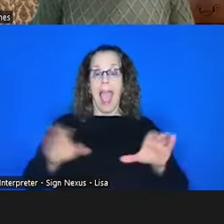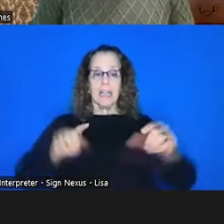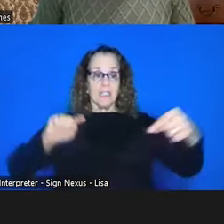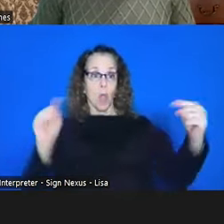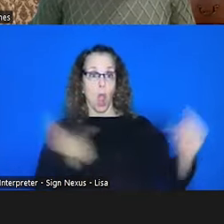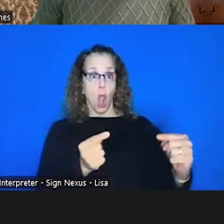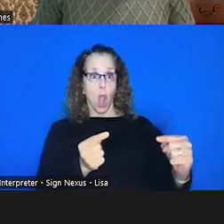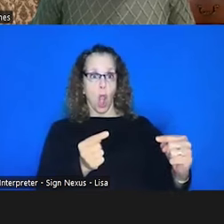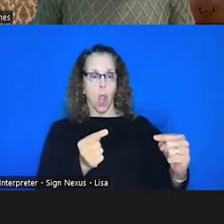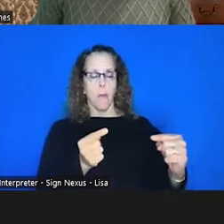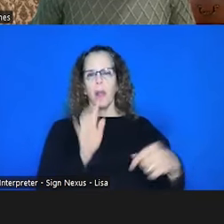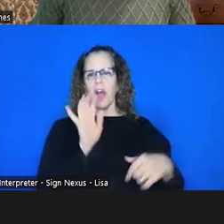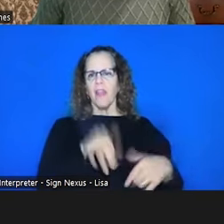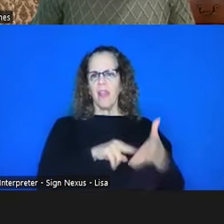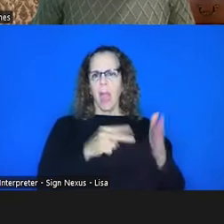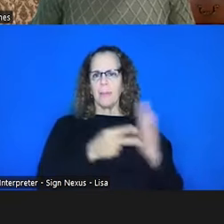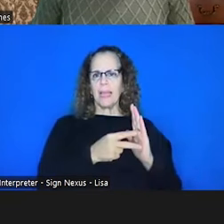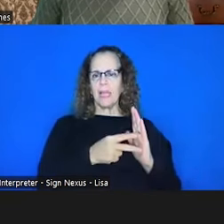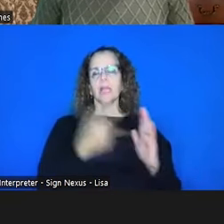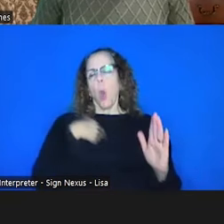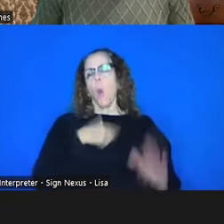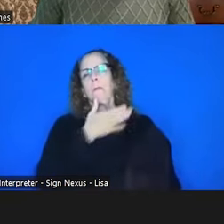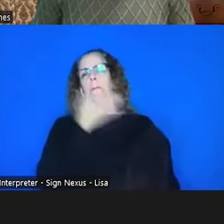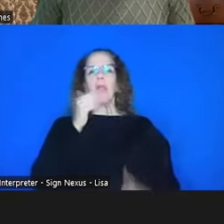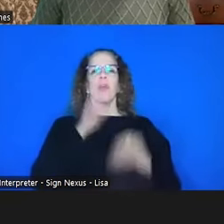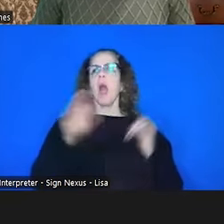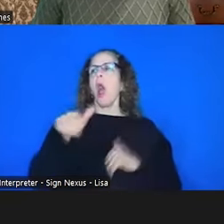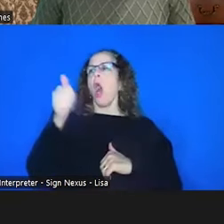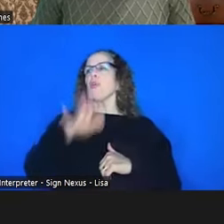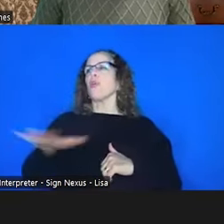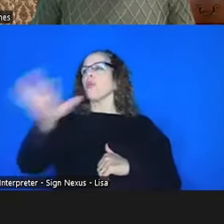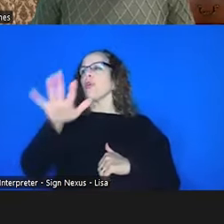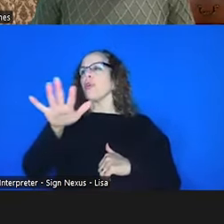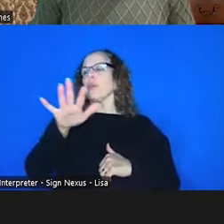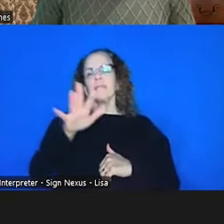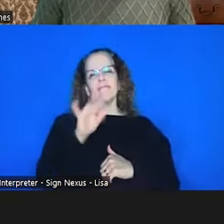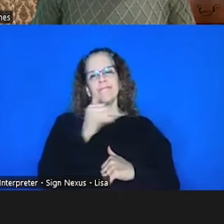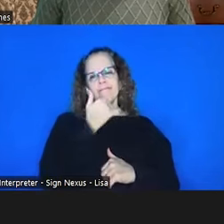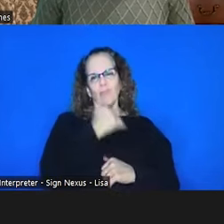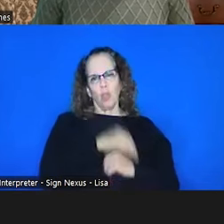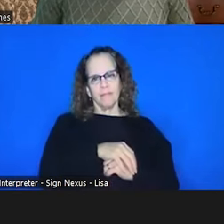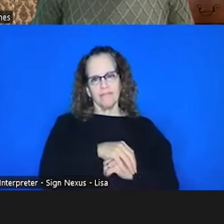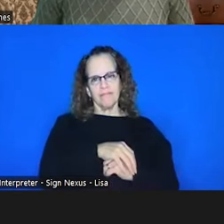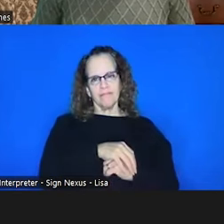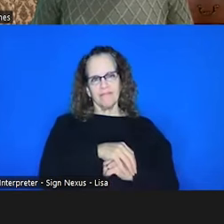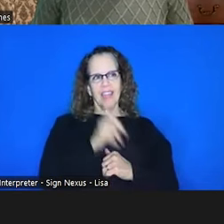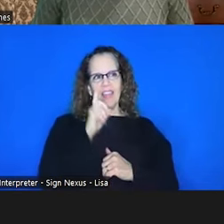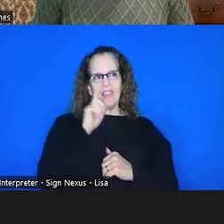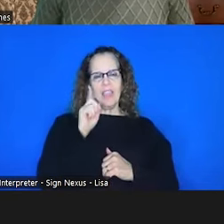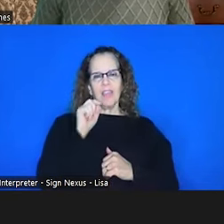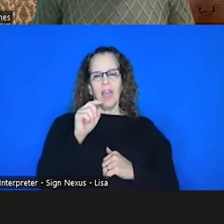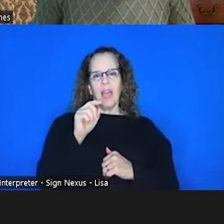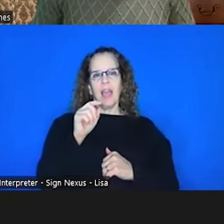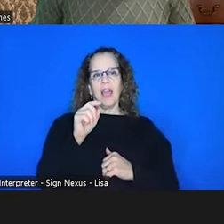are tremendously better than other places. And I think that that's the wrong bar. I think that the bar has to be that unless